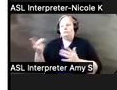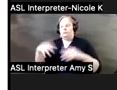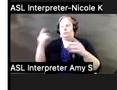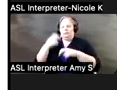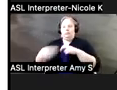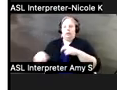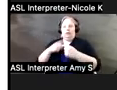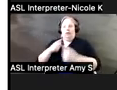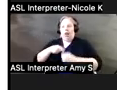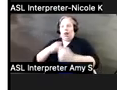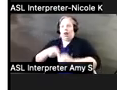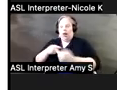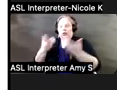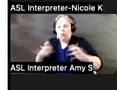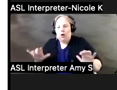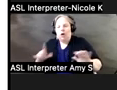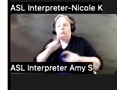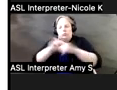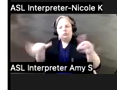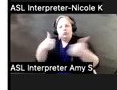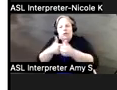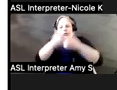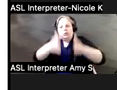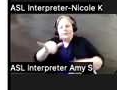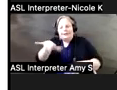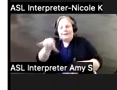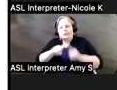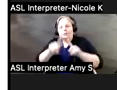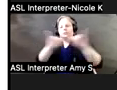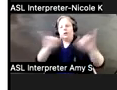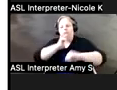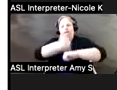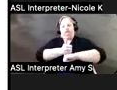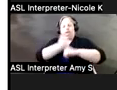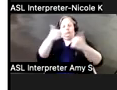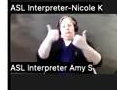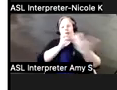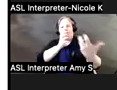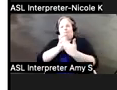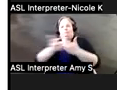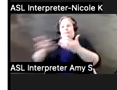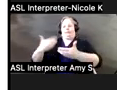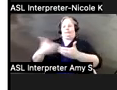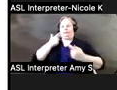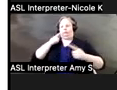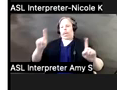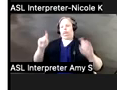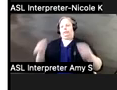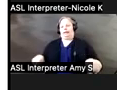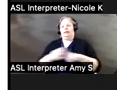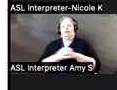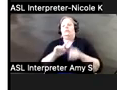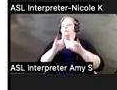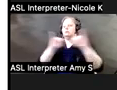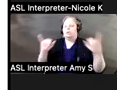So you want to challenge the person, but at the same time, set them up with a game that is easy enough for them to succeed, but at the same